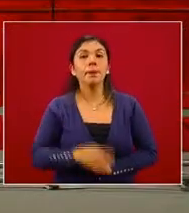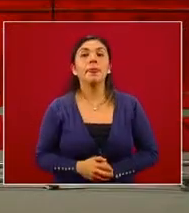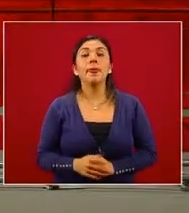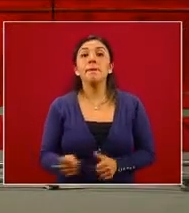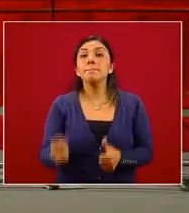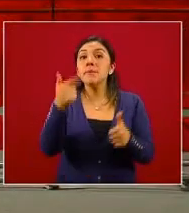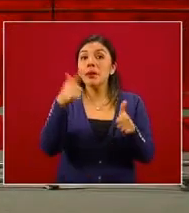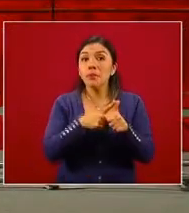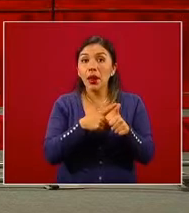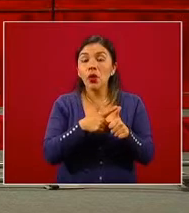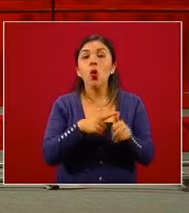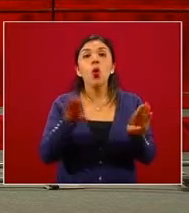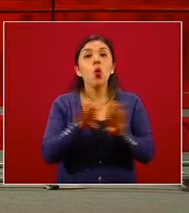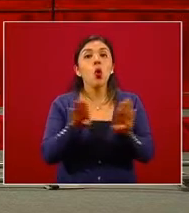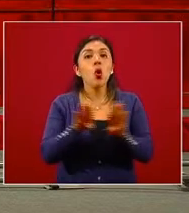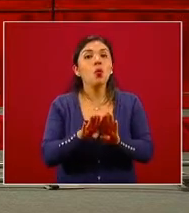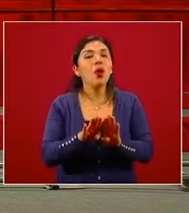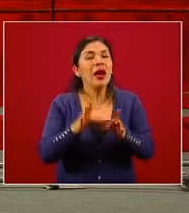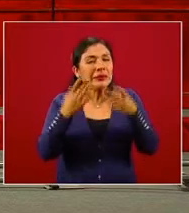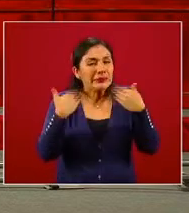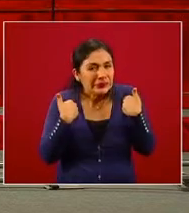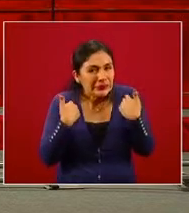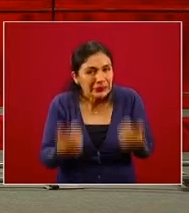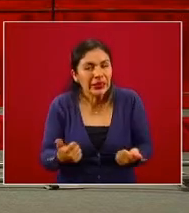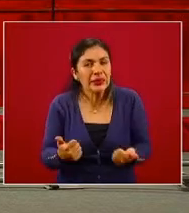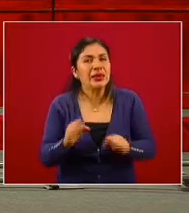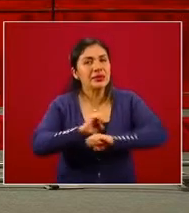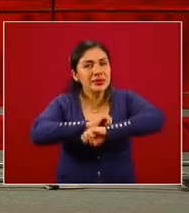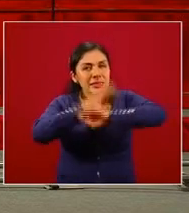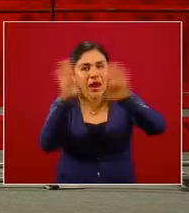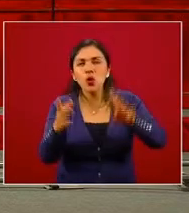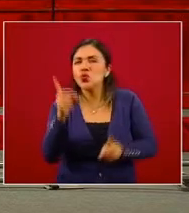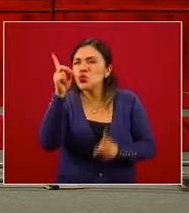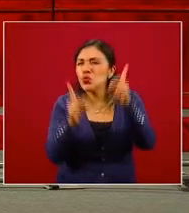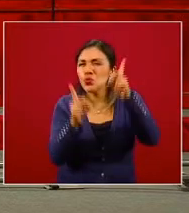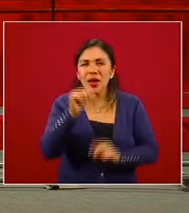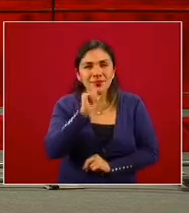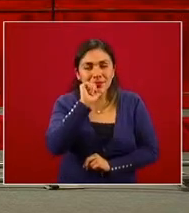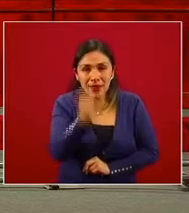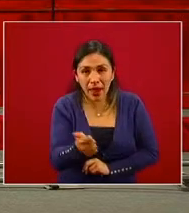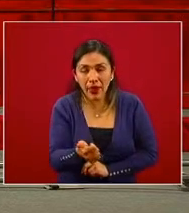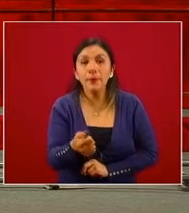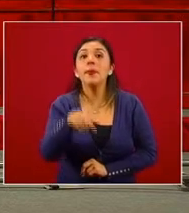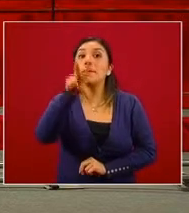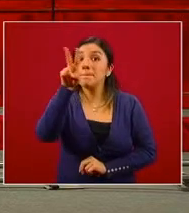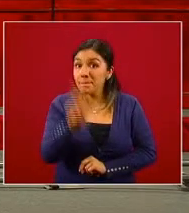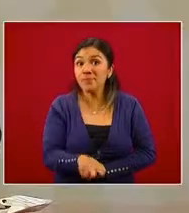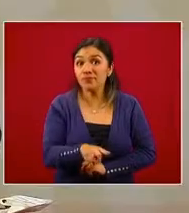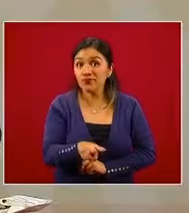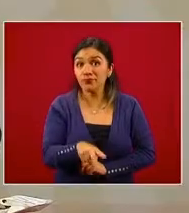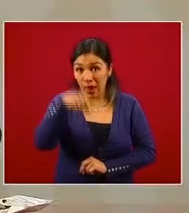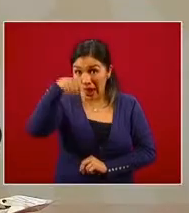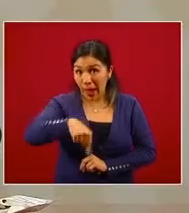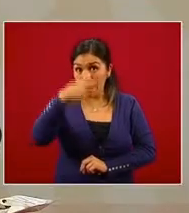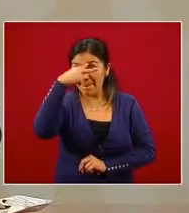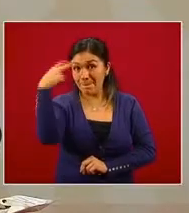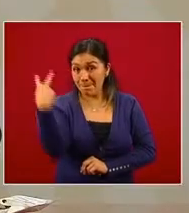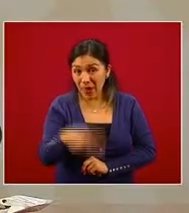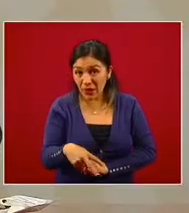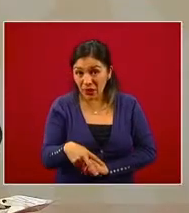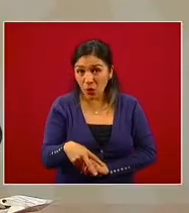brief. Let me be completely clear with absolutely no